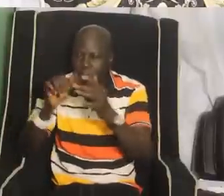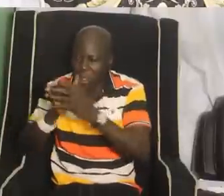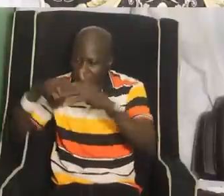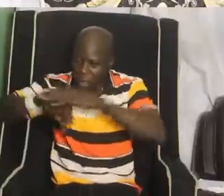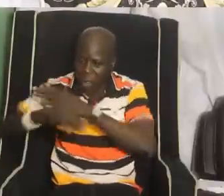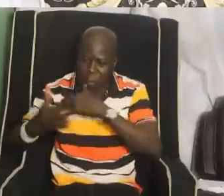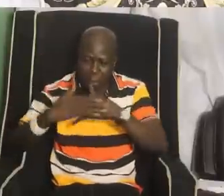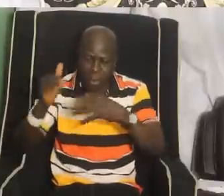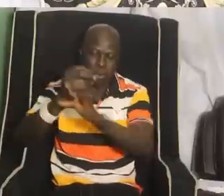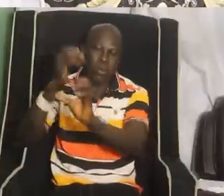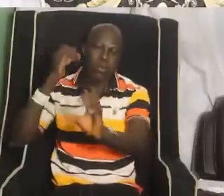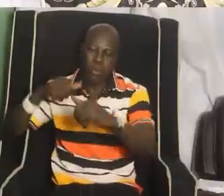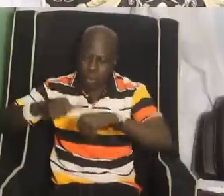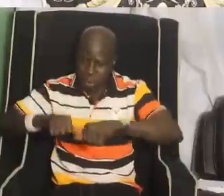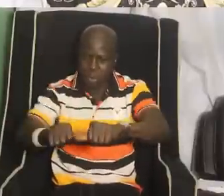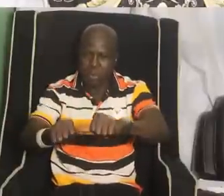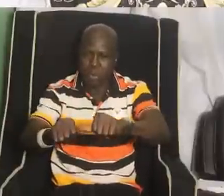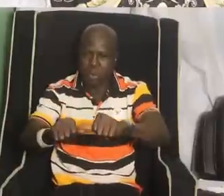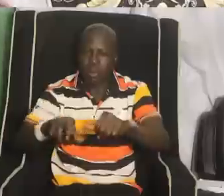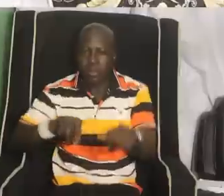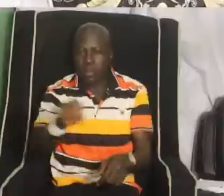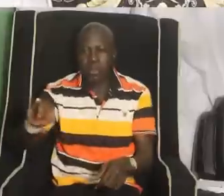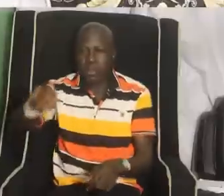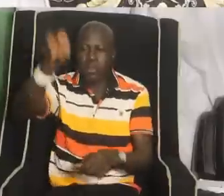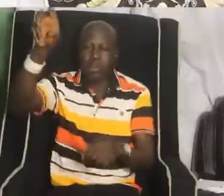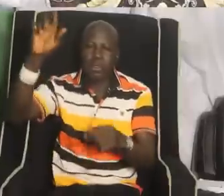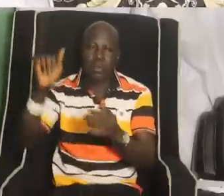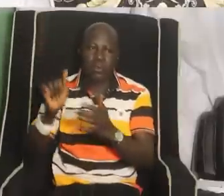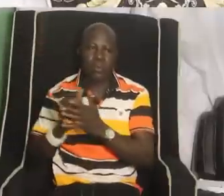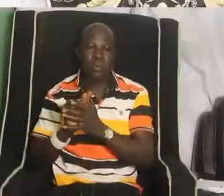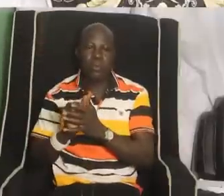back into the bus and continues on her journey.